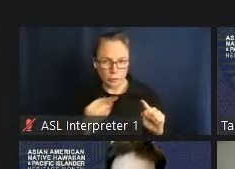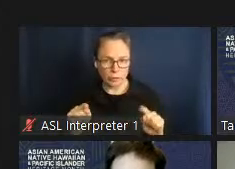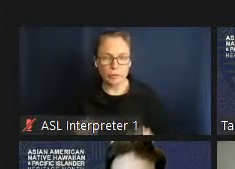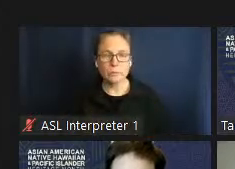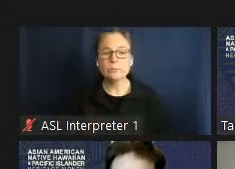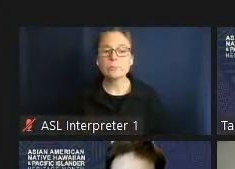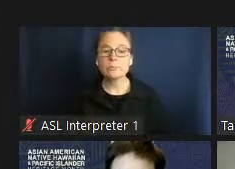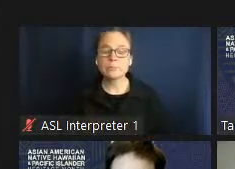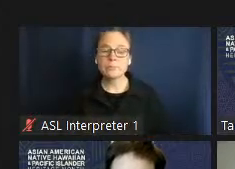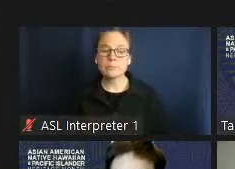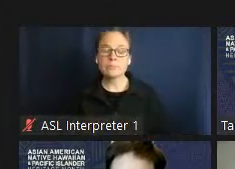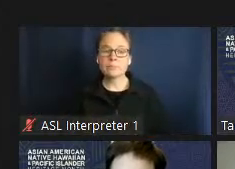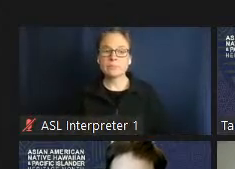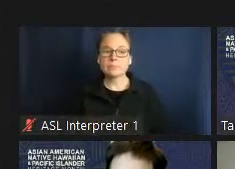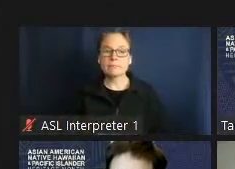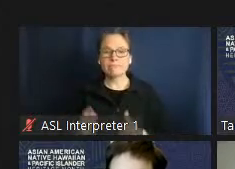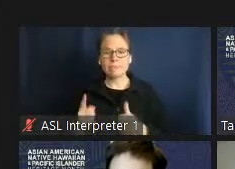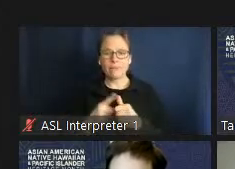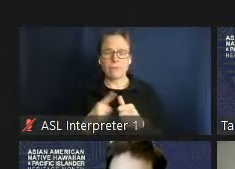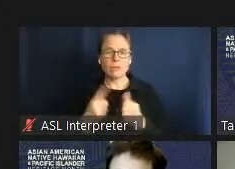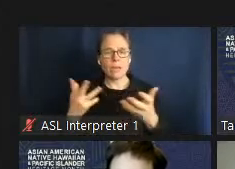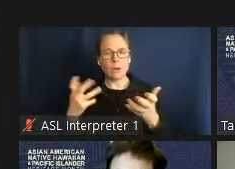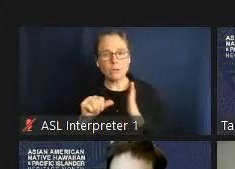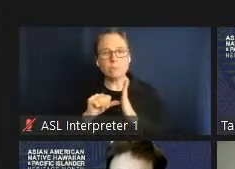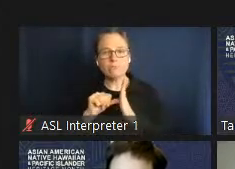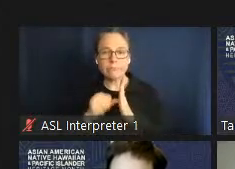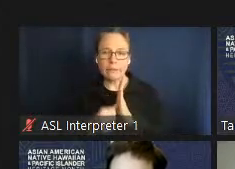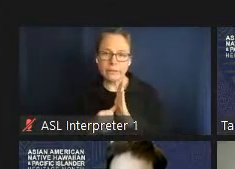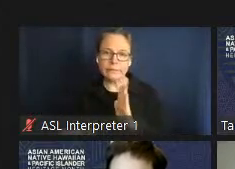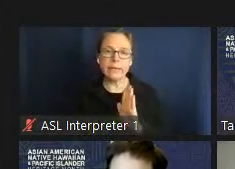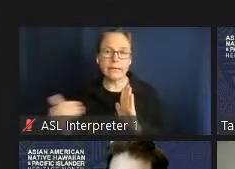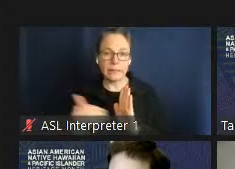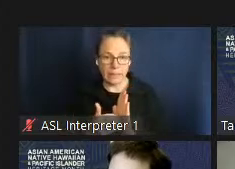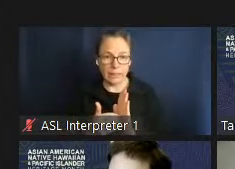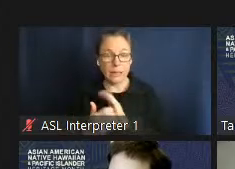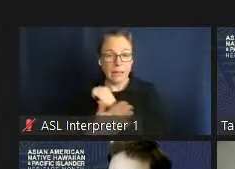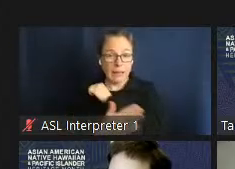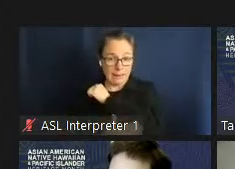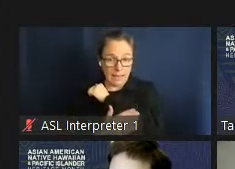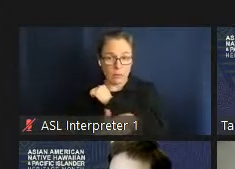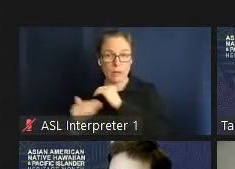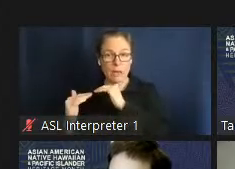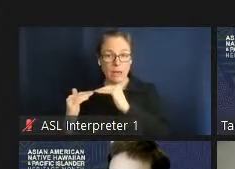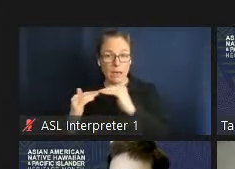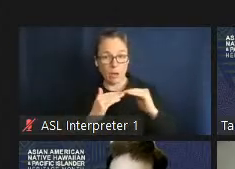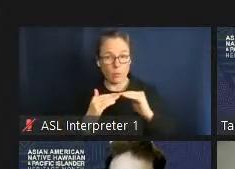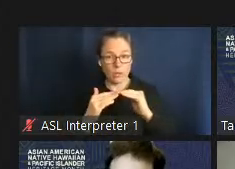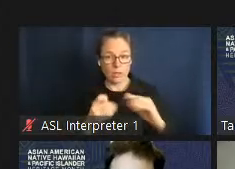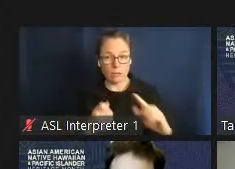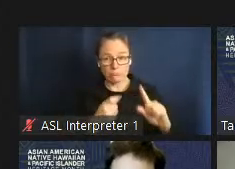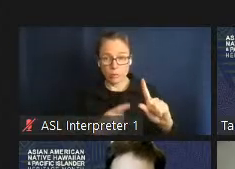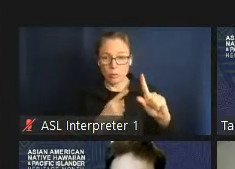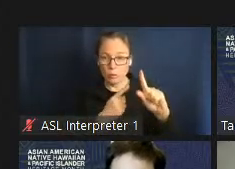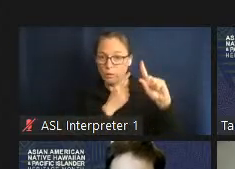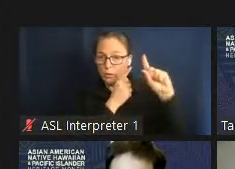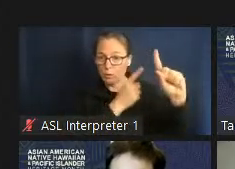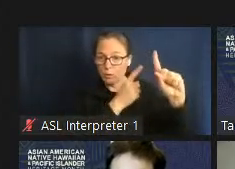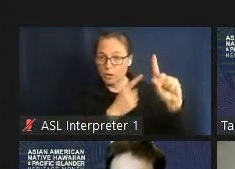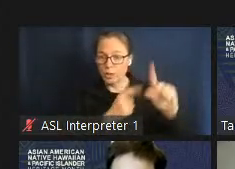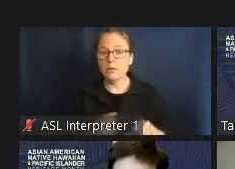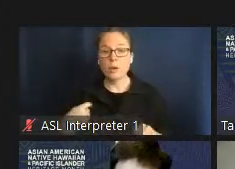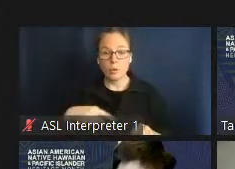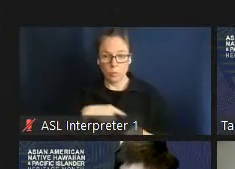want to reiterate, based on the county's equity resolution, the county has committed